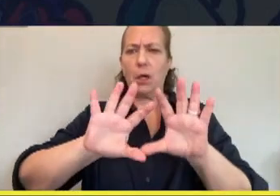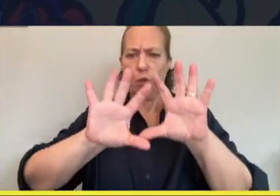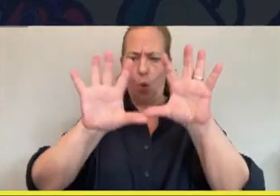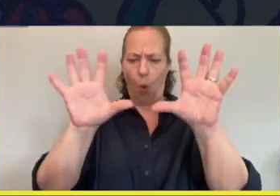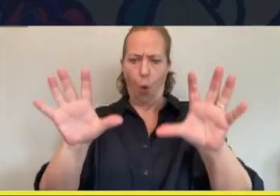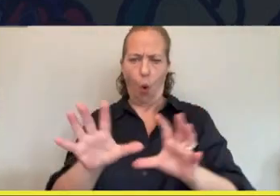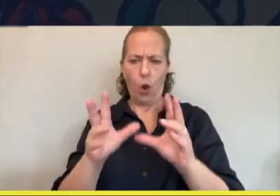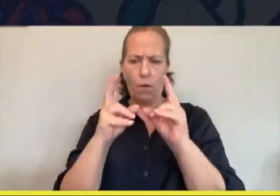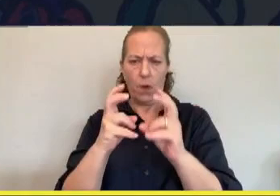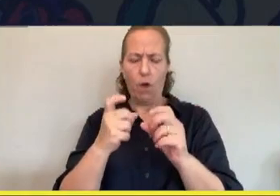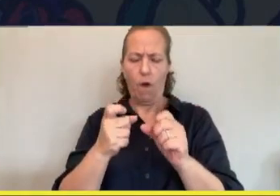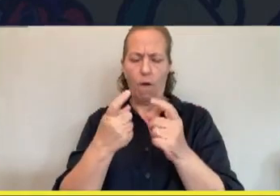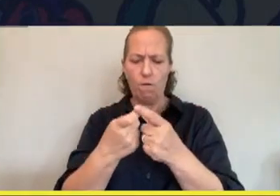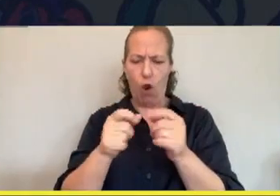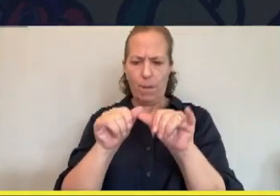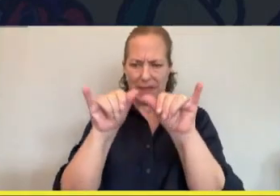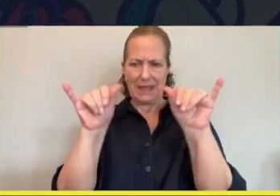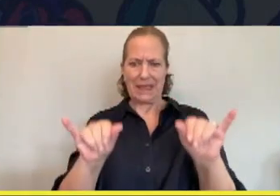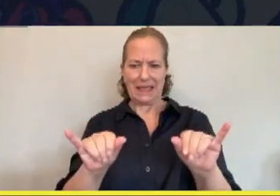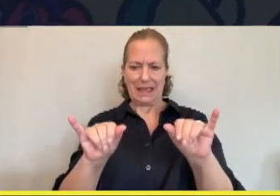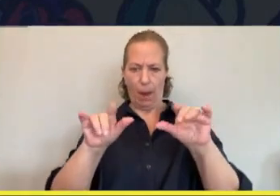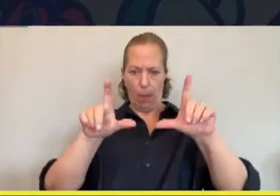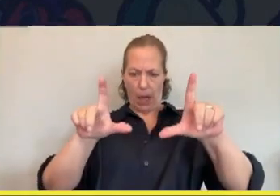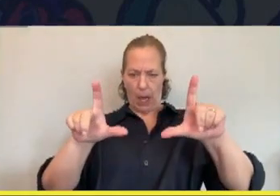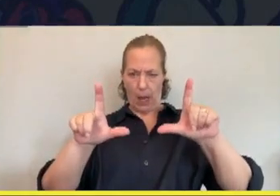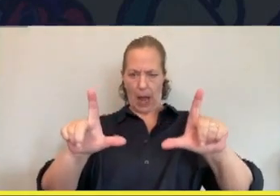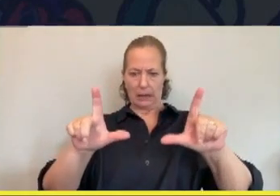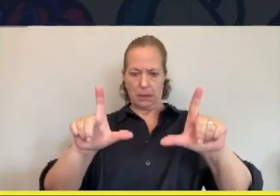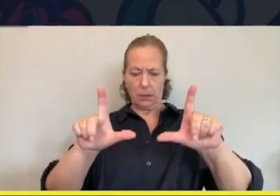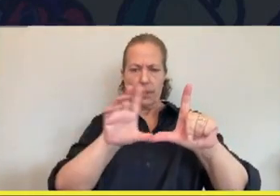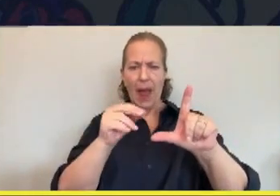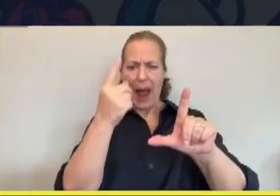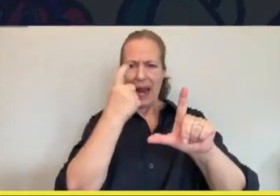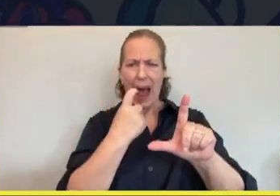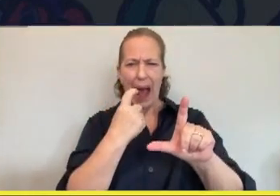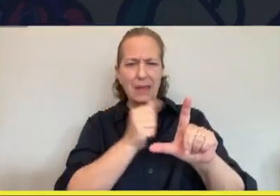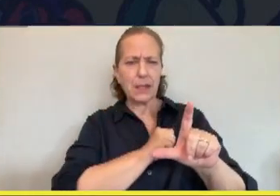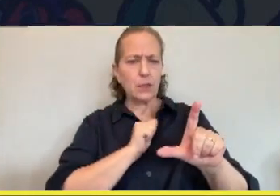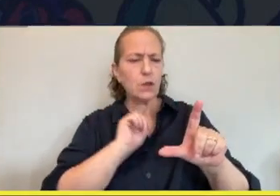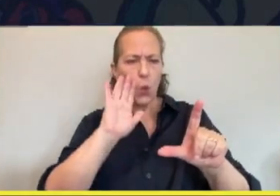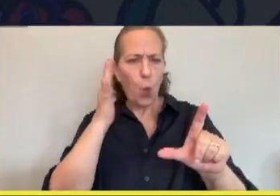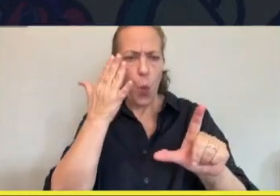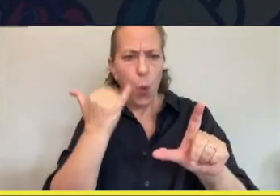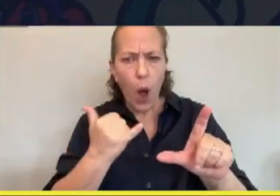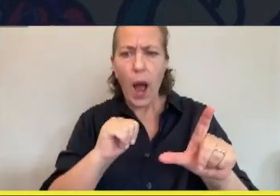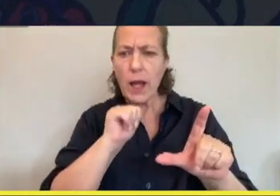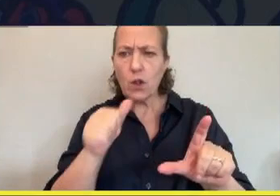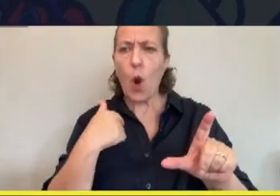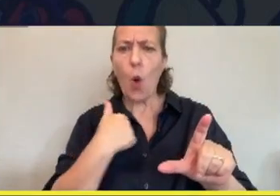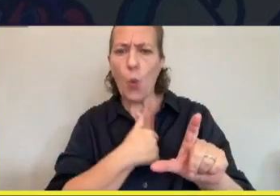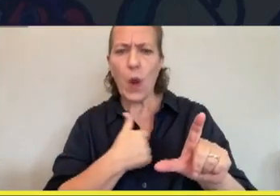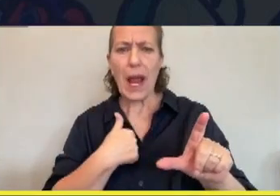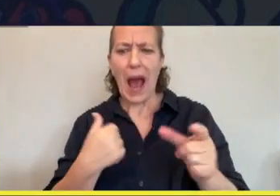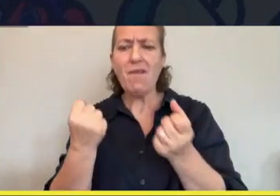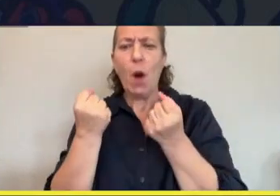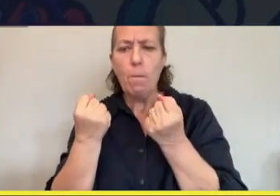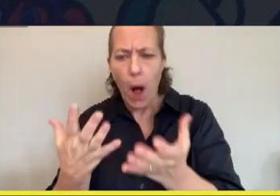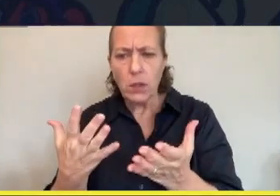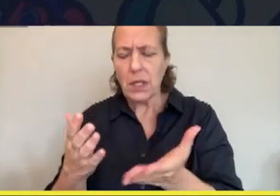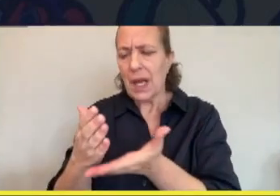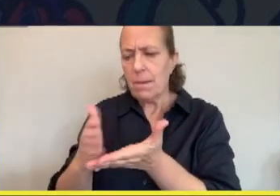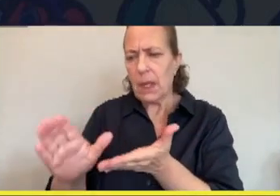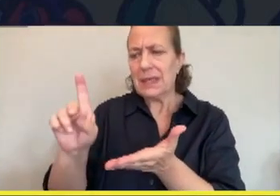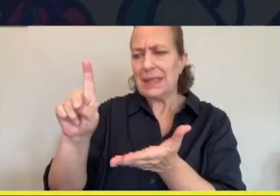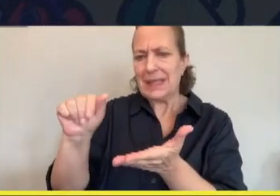a systemic lens and ask ourselves, why is it that we don't have multiply marginalized, disabled investigators